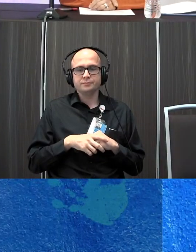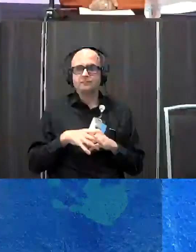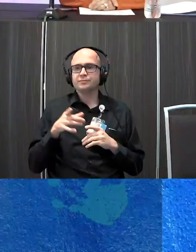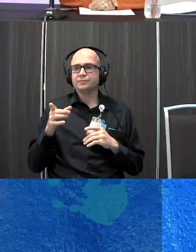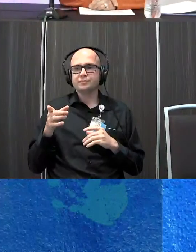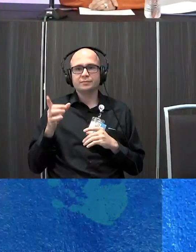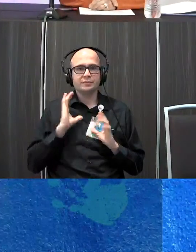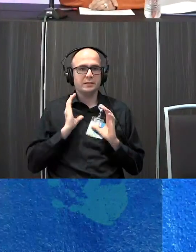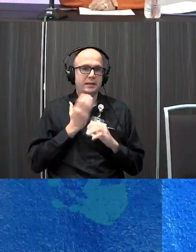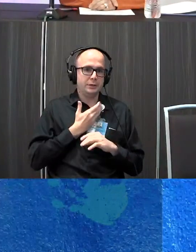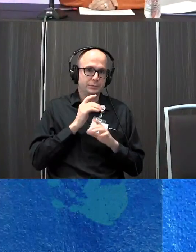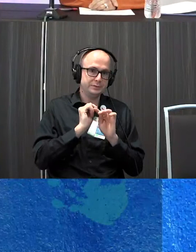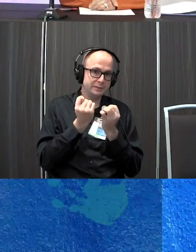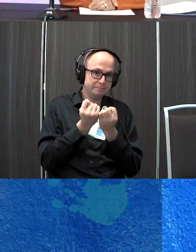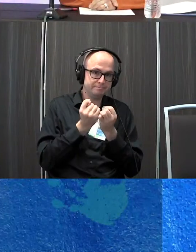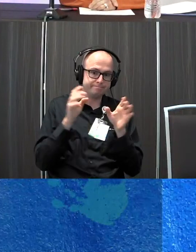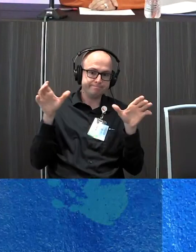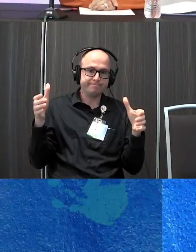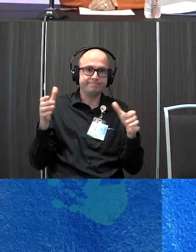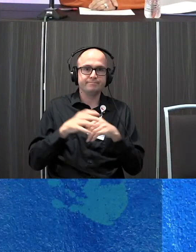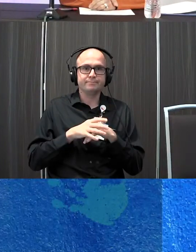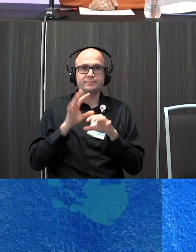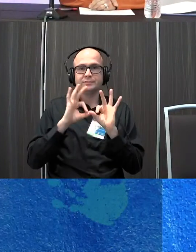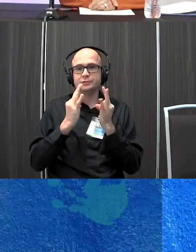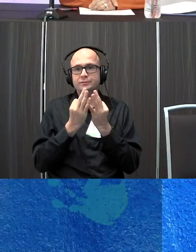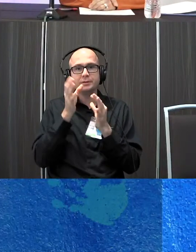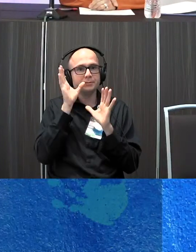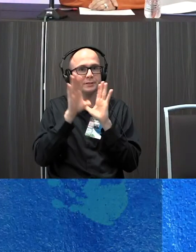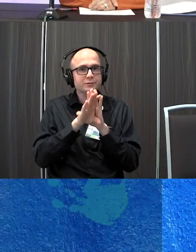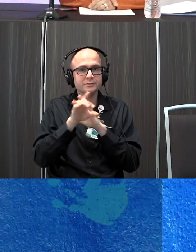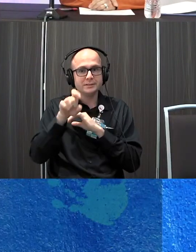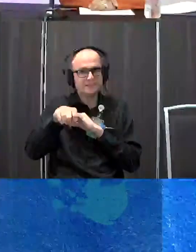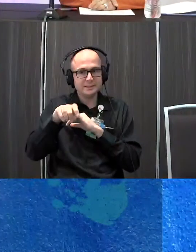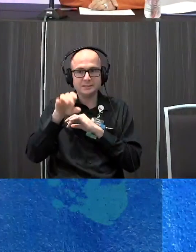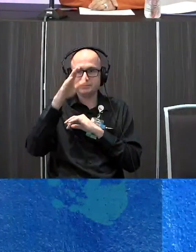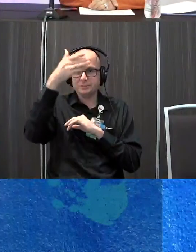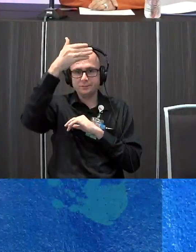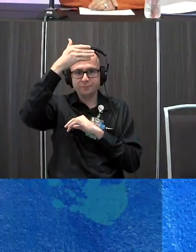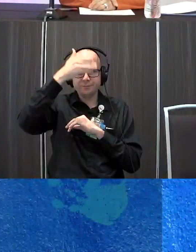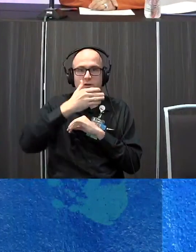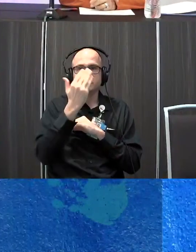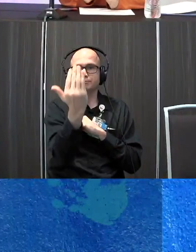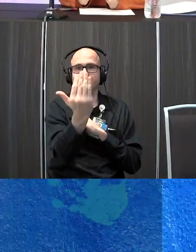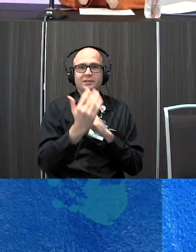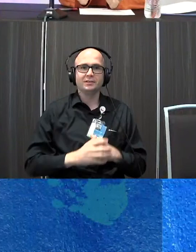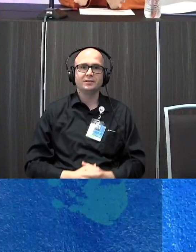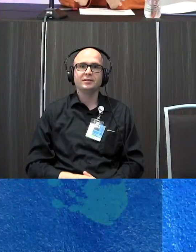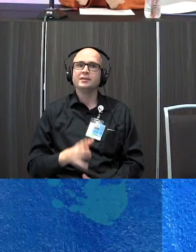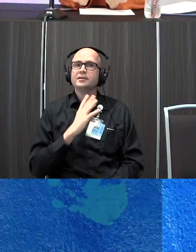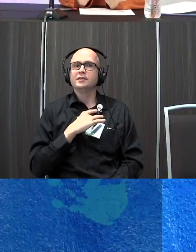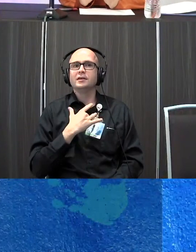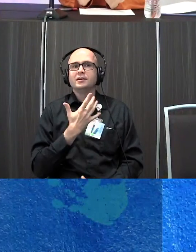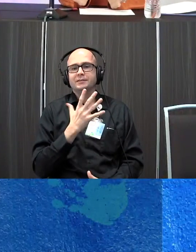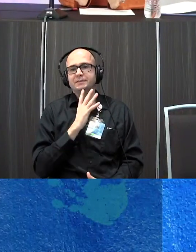so that's our teams. You forgot your family more about photo. the moments. Your What? family photo needed to be front and center, but I'll Well, let you slide and that's on